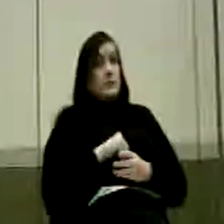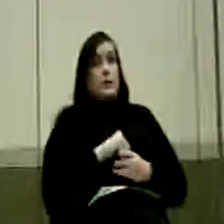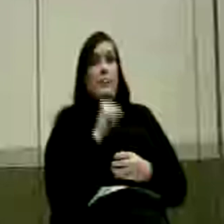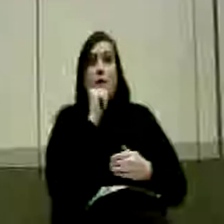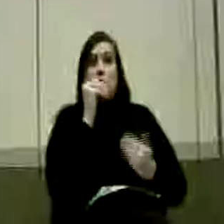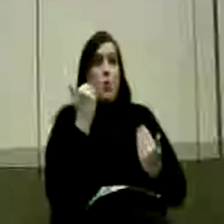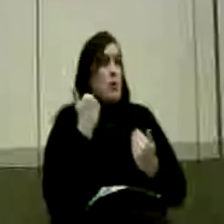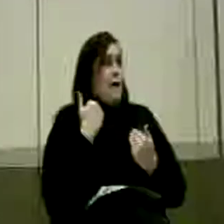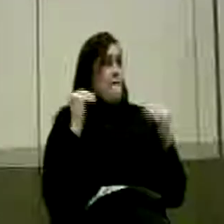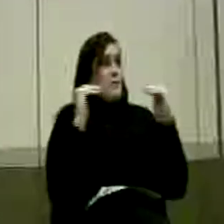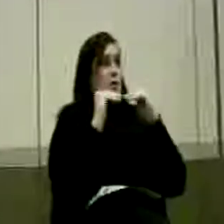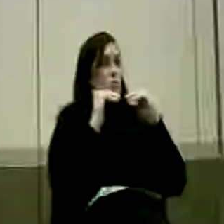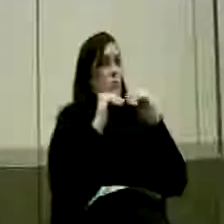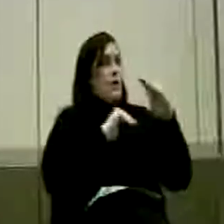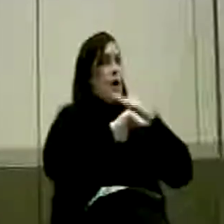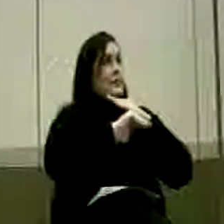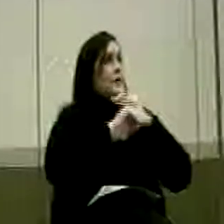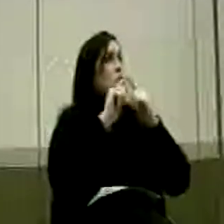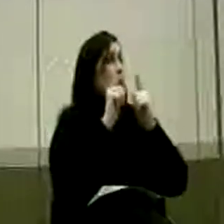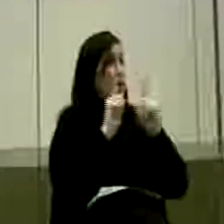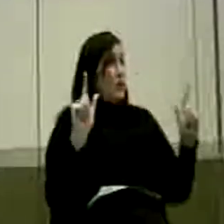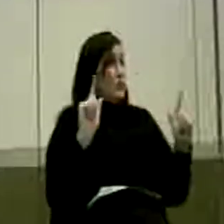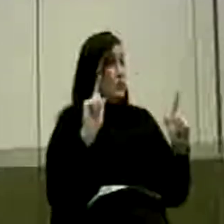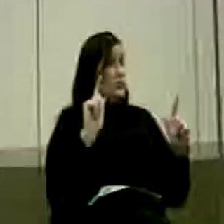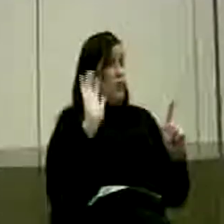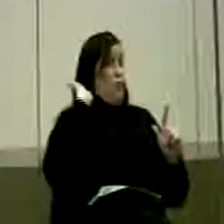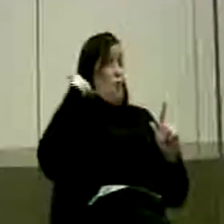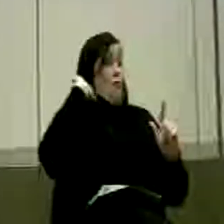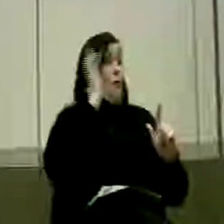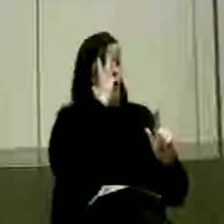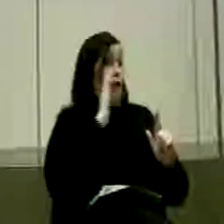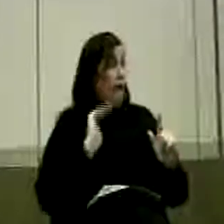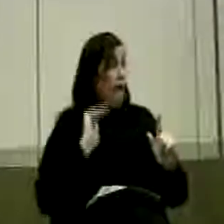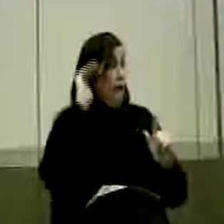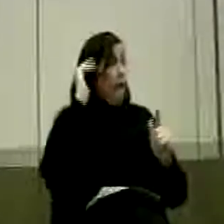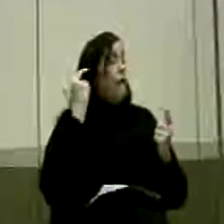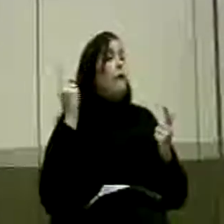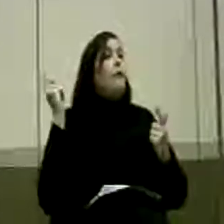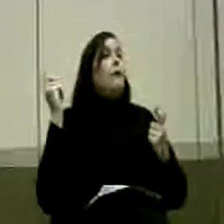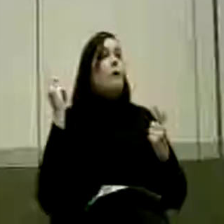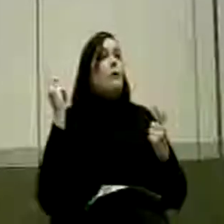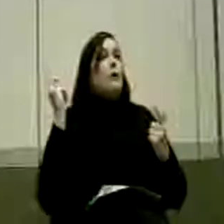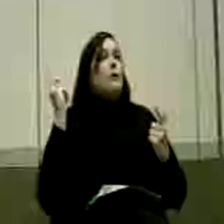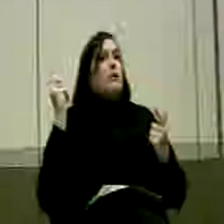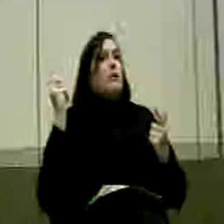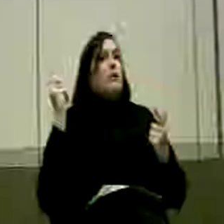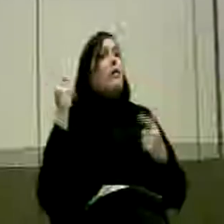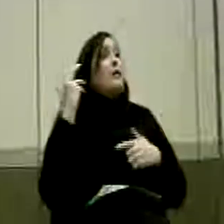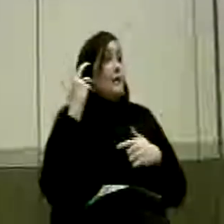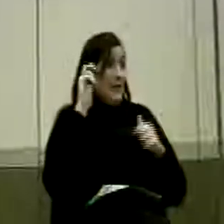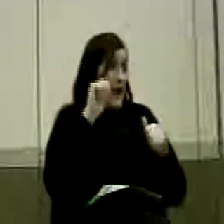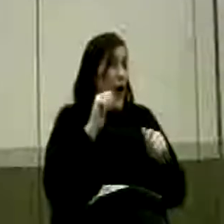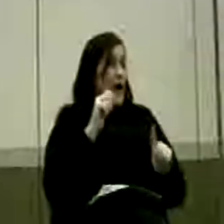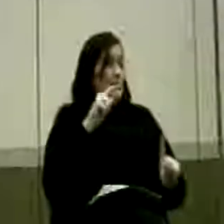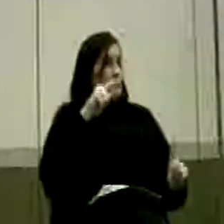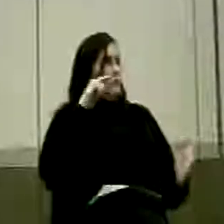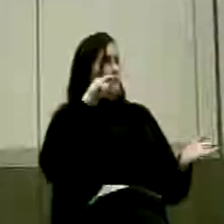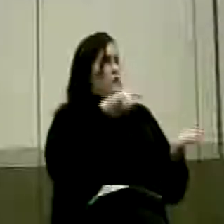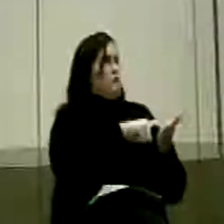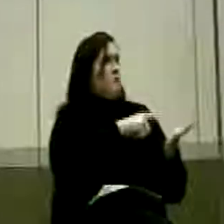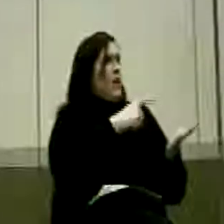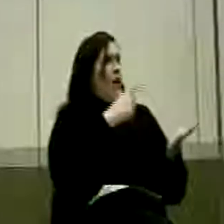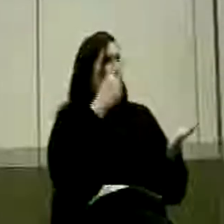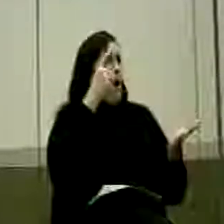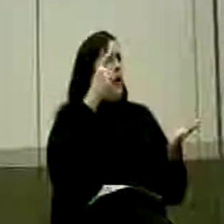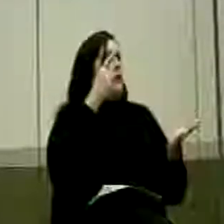have that equal access to language early on can look like kids with autism spectrum disorders with that delayed theory of mind